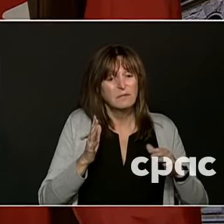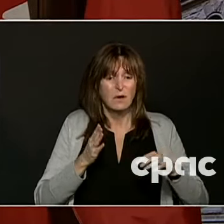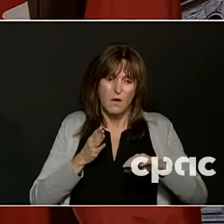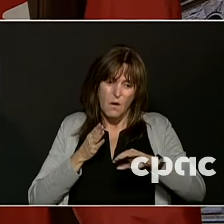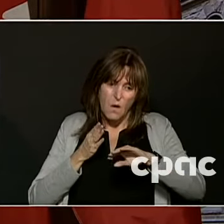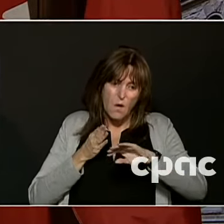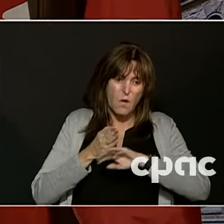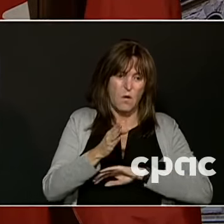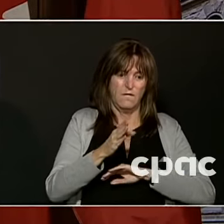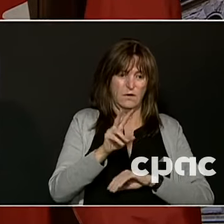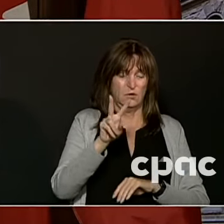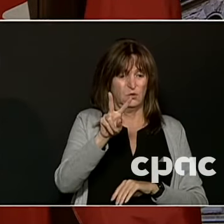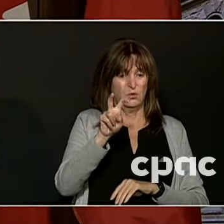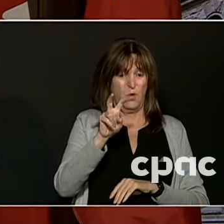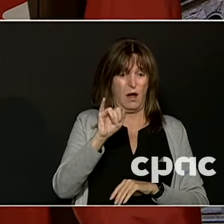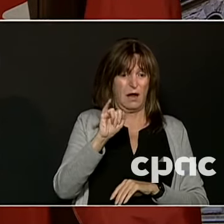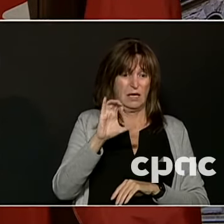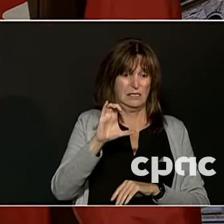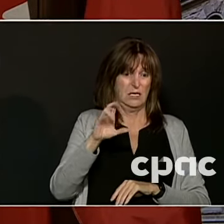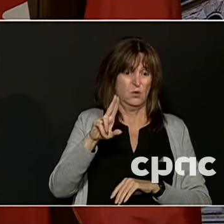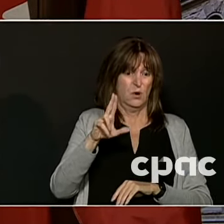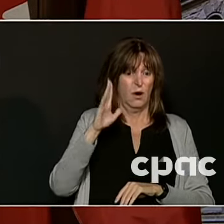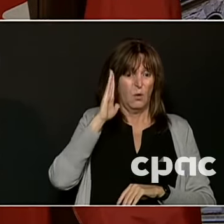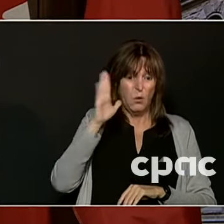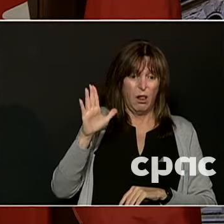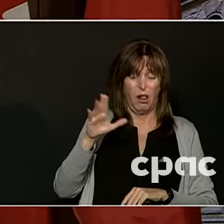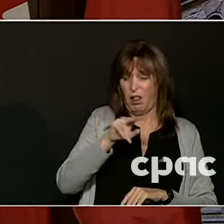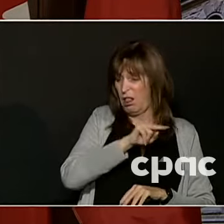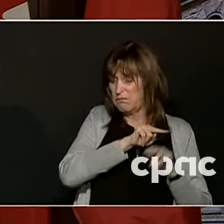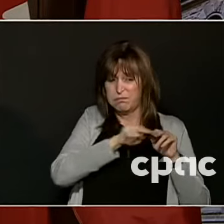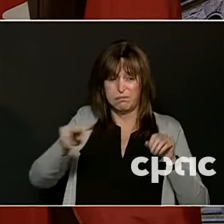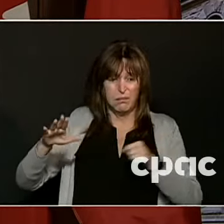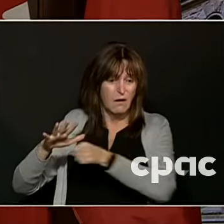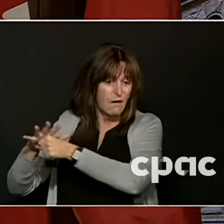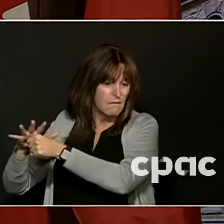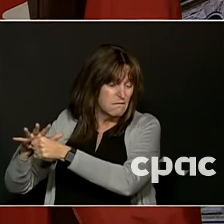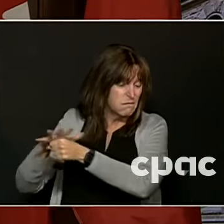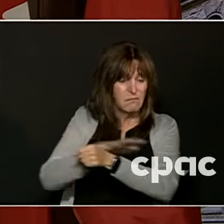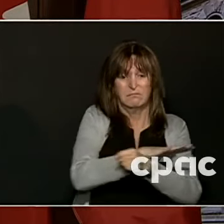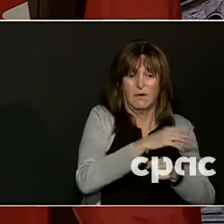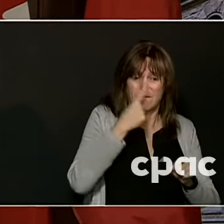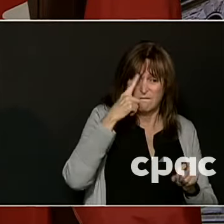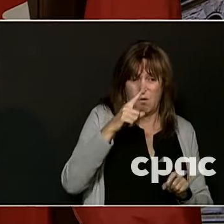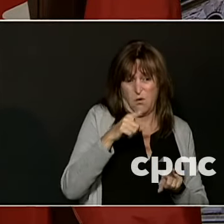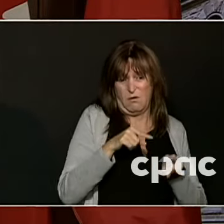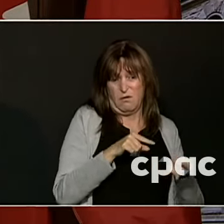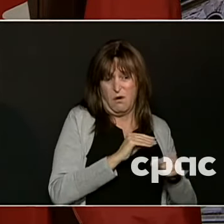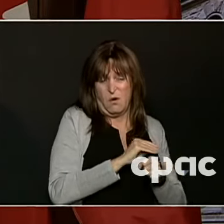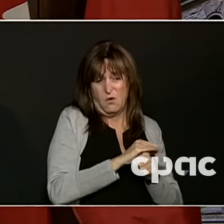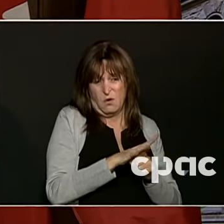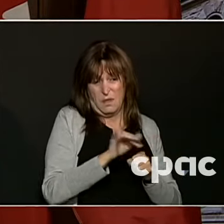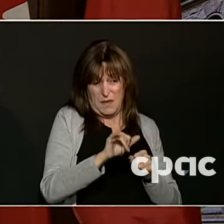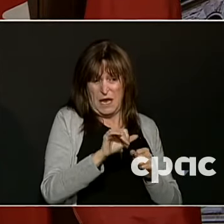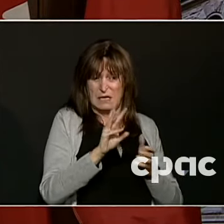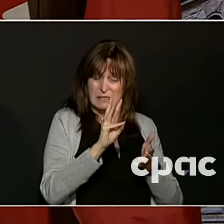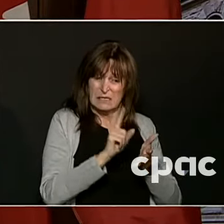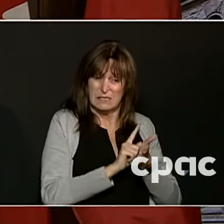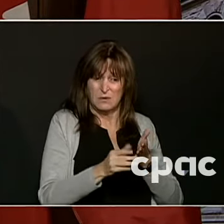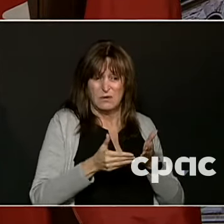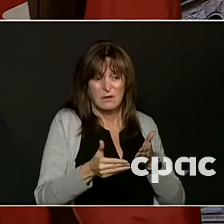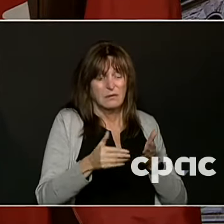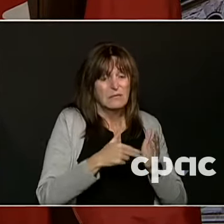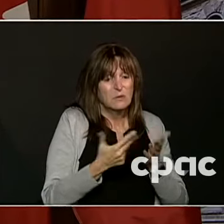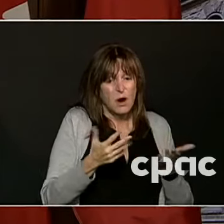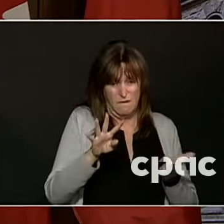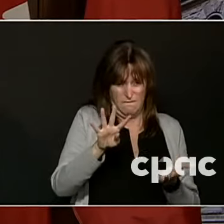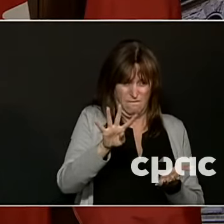scenarios, we get up close to 450 ICU beds occupied with COVID-19 patients. At this